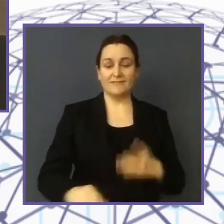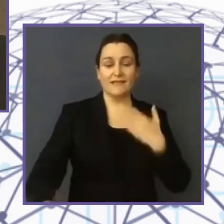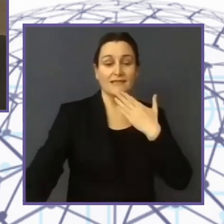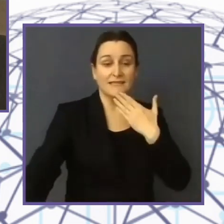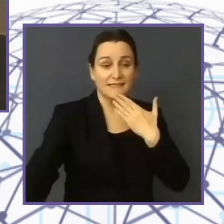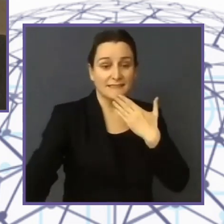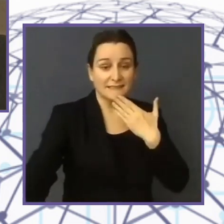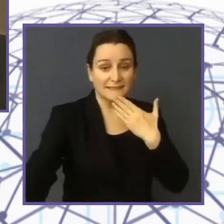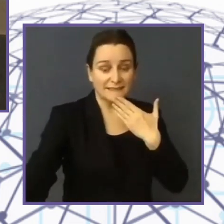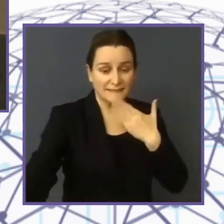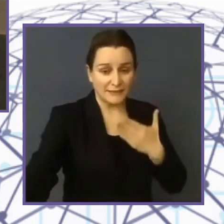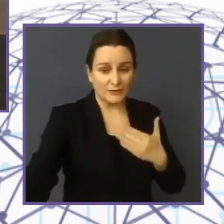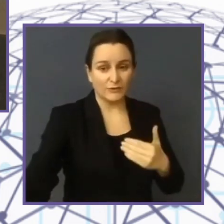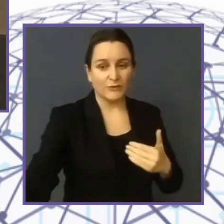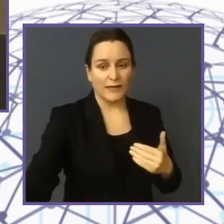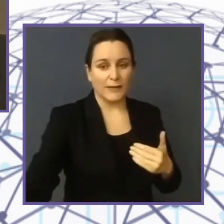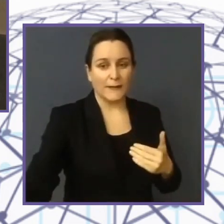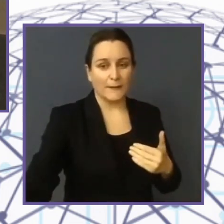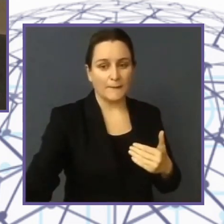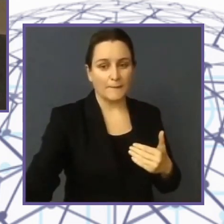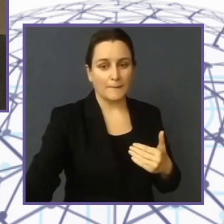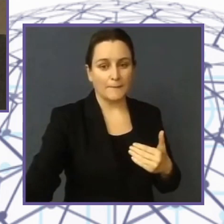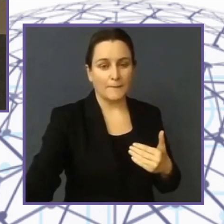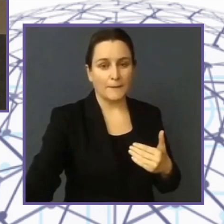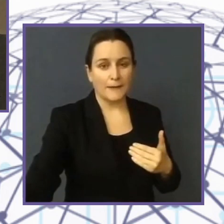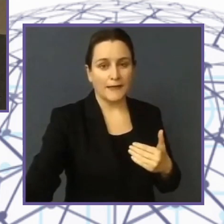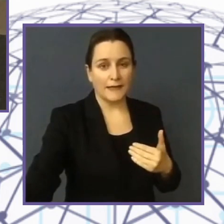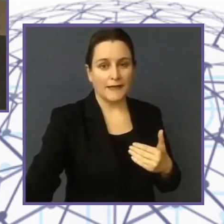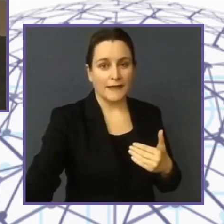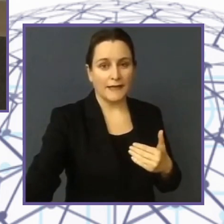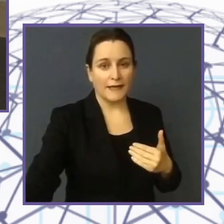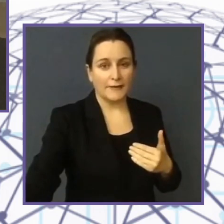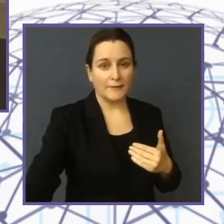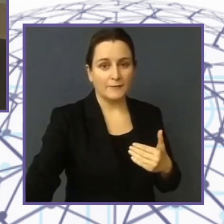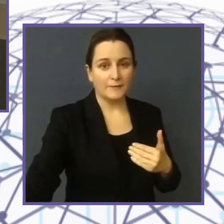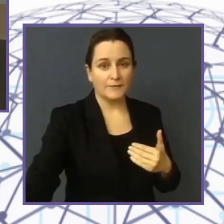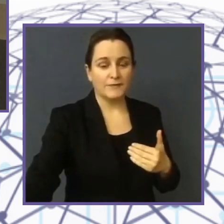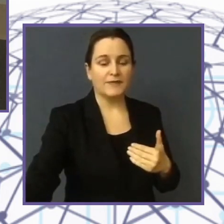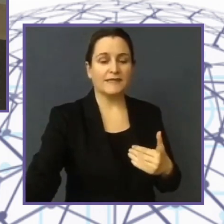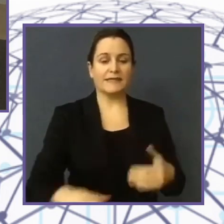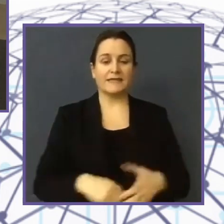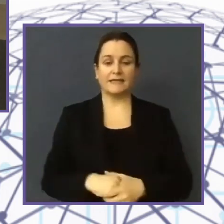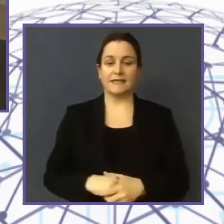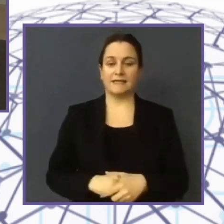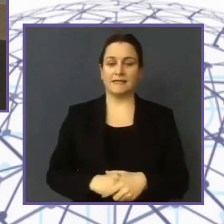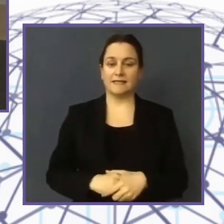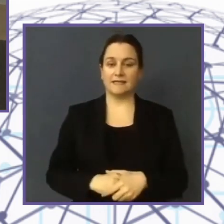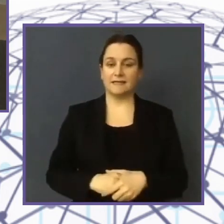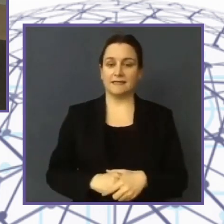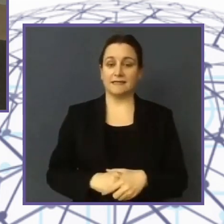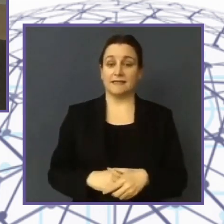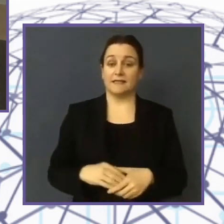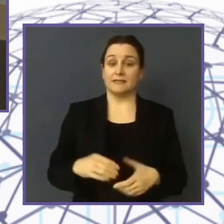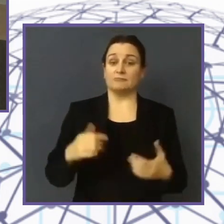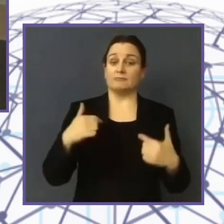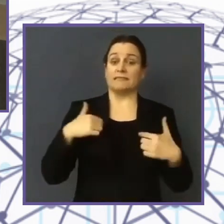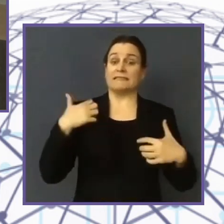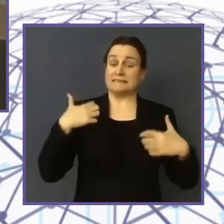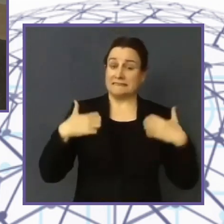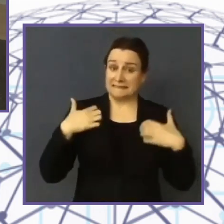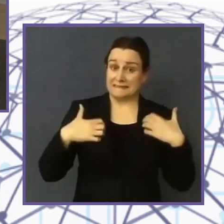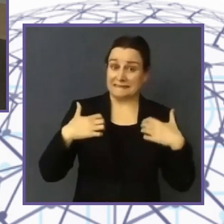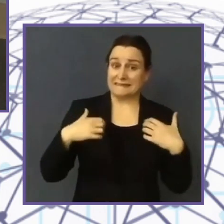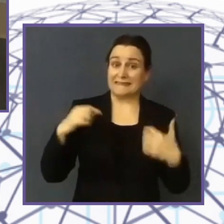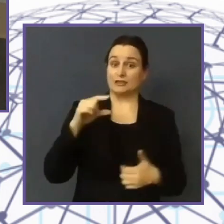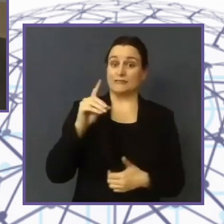need to grow that network. And I know there's a lot of work since the beginning of the project to grow the partnership